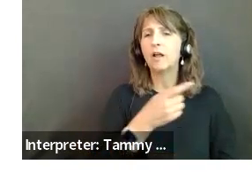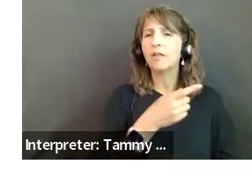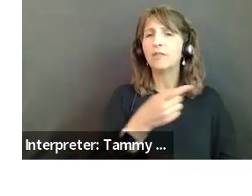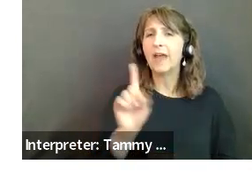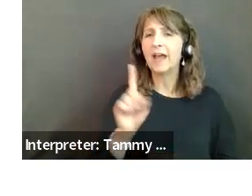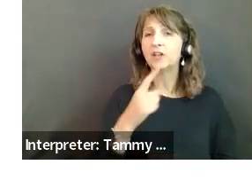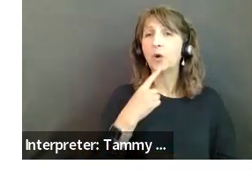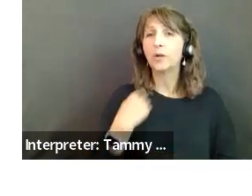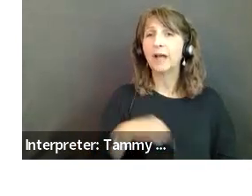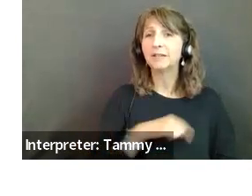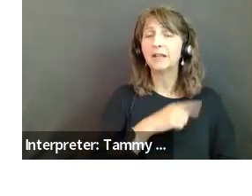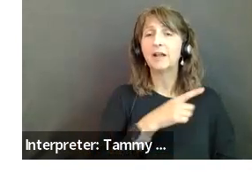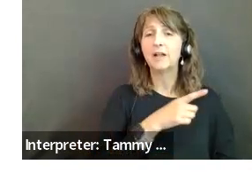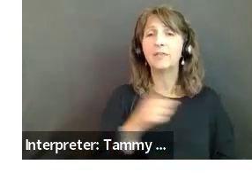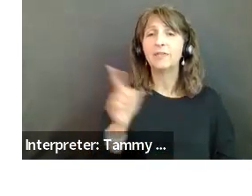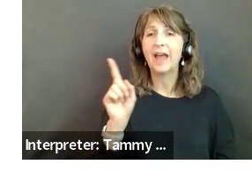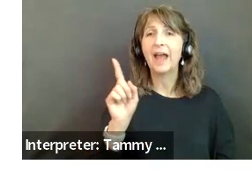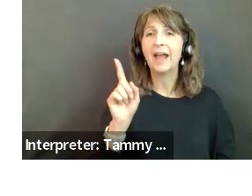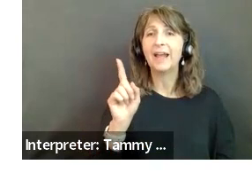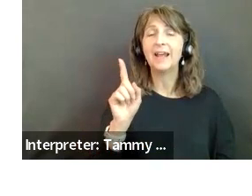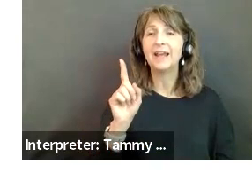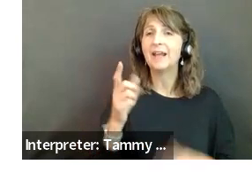told us that they were going to ask us not to come back.